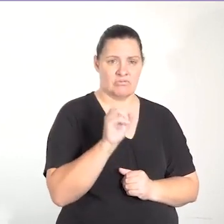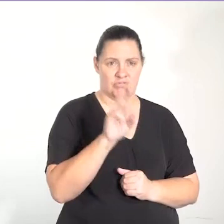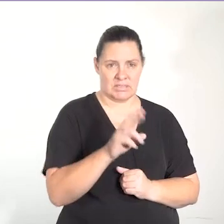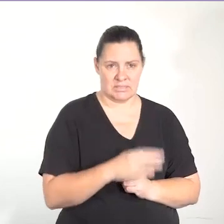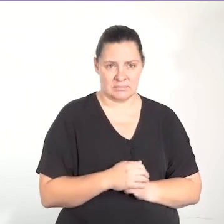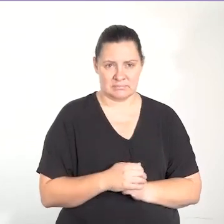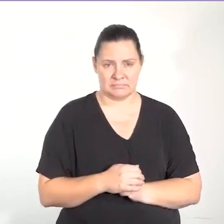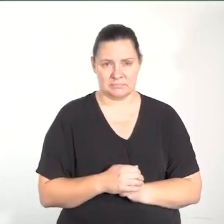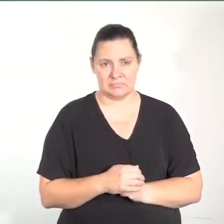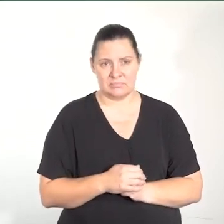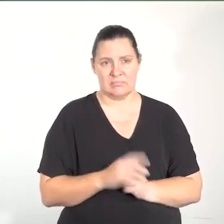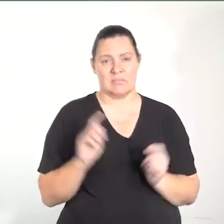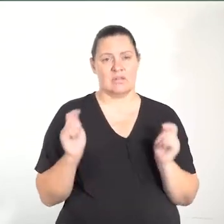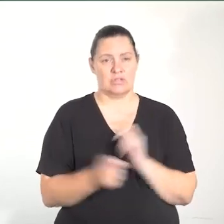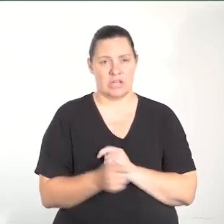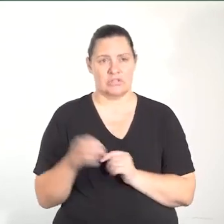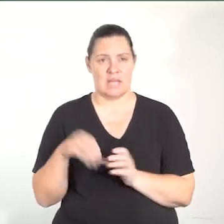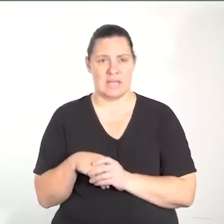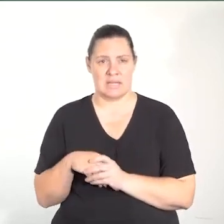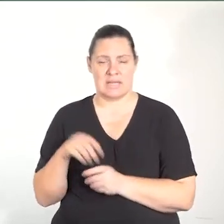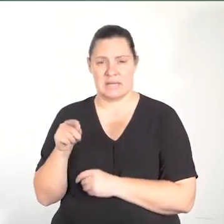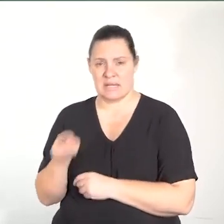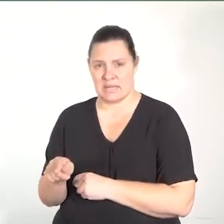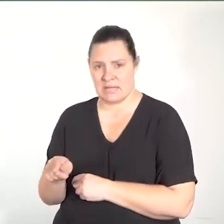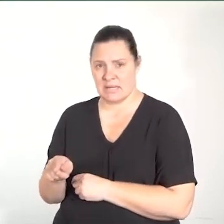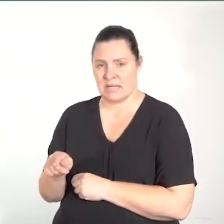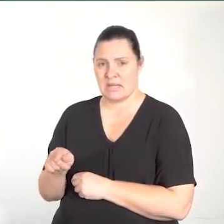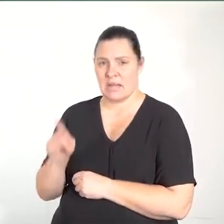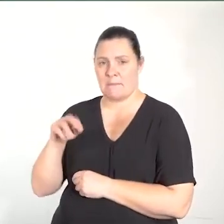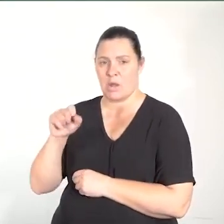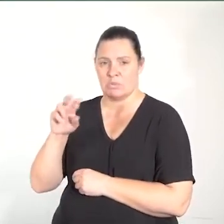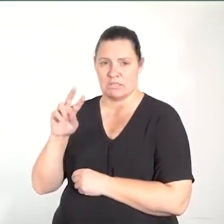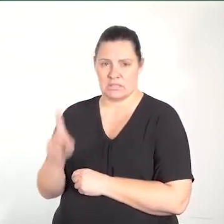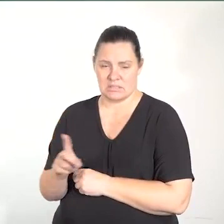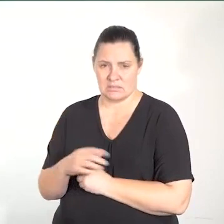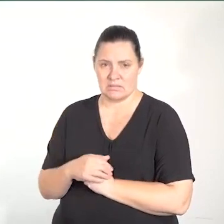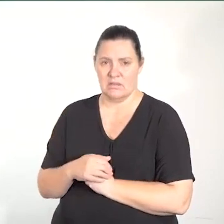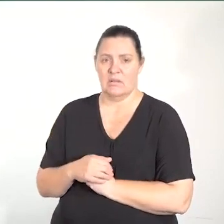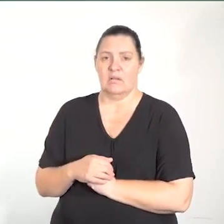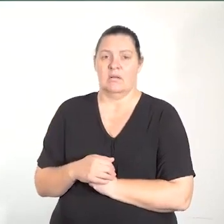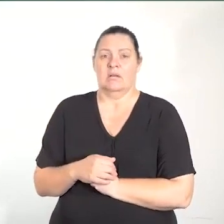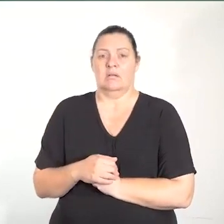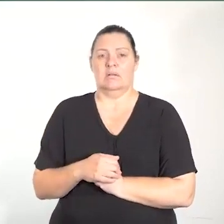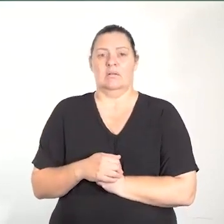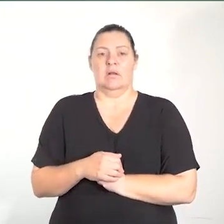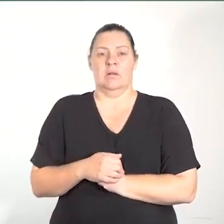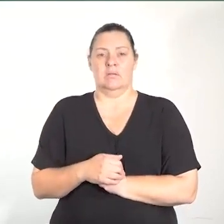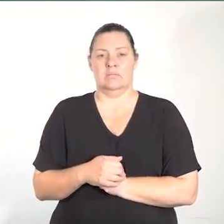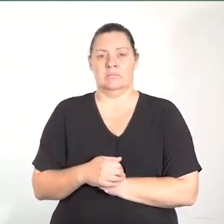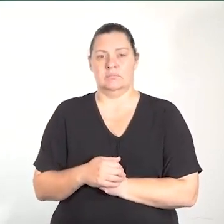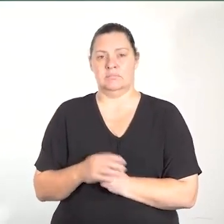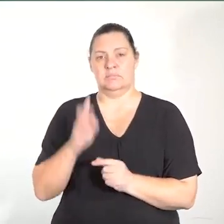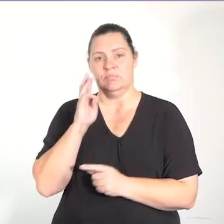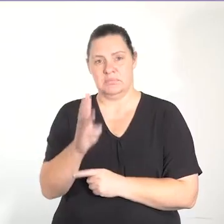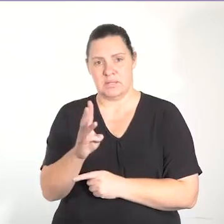14,500 rands. How do we convert this 14,000 to pounds? This 14,500 rands, sorry, to pounds.